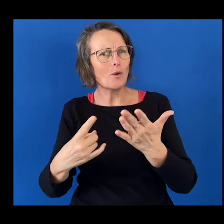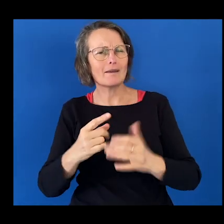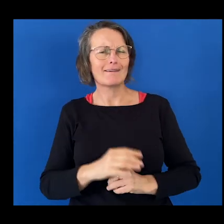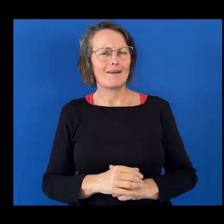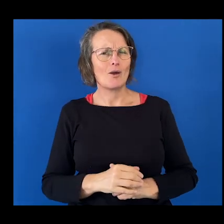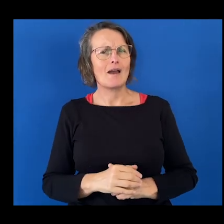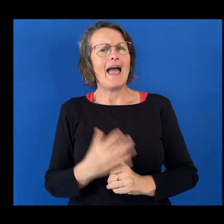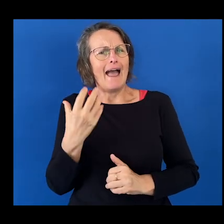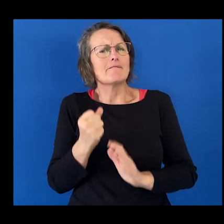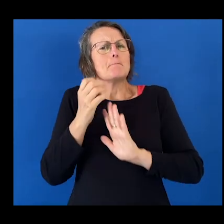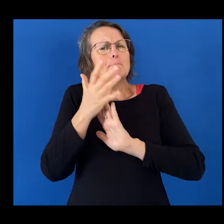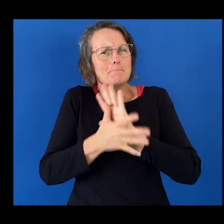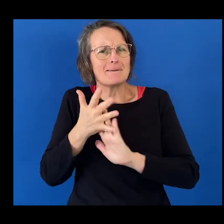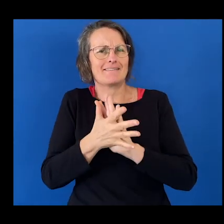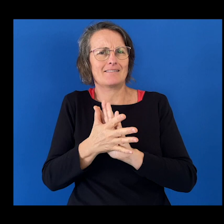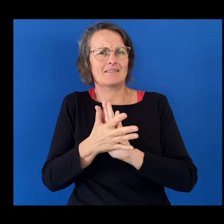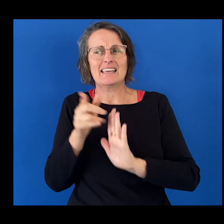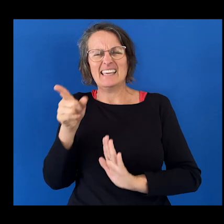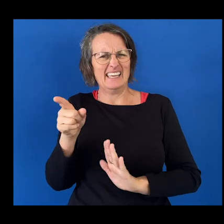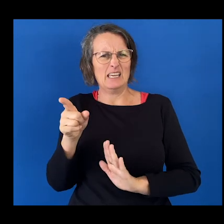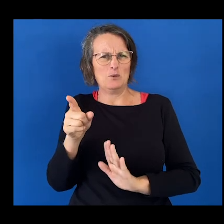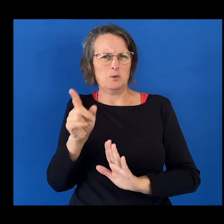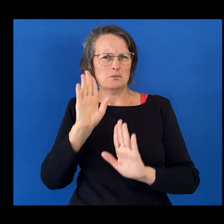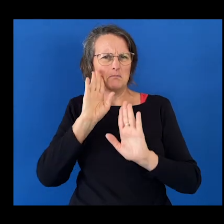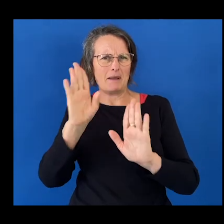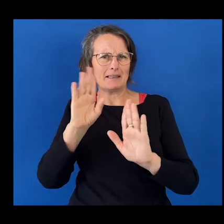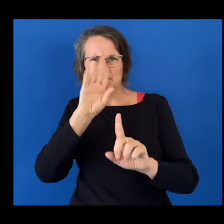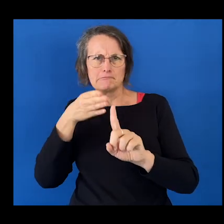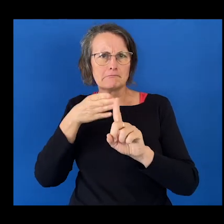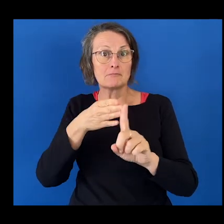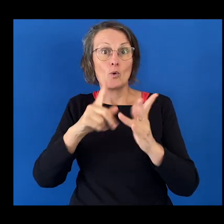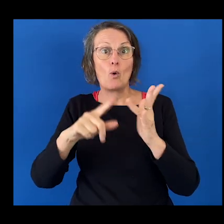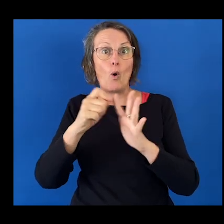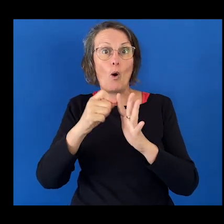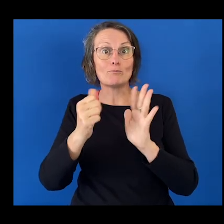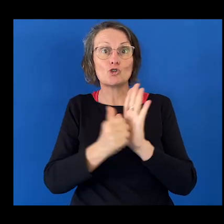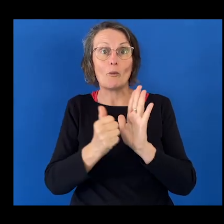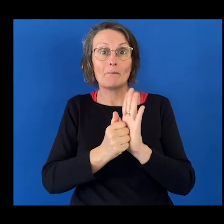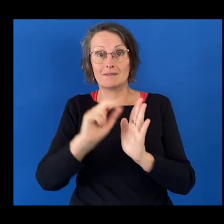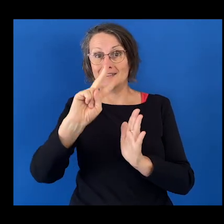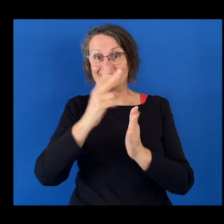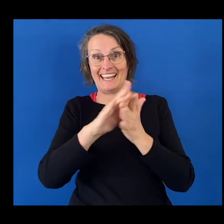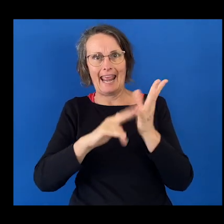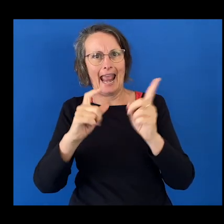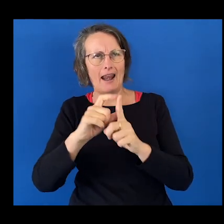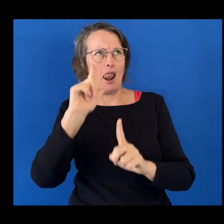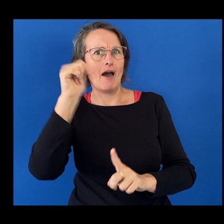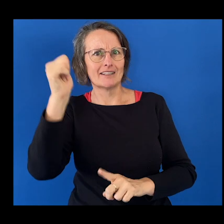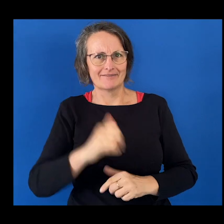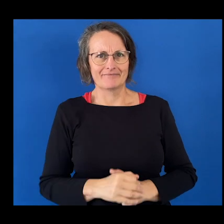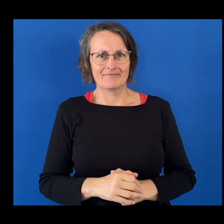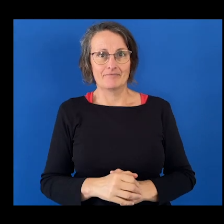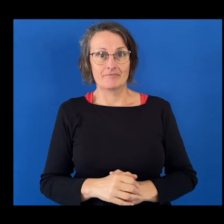some meaning. He was an incredible op shopper, you know, secondhand, loved it.